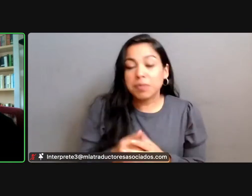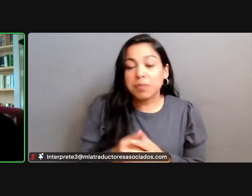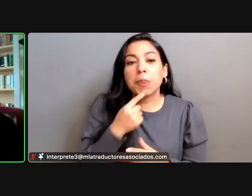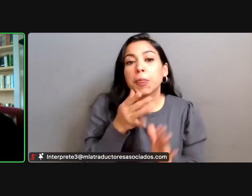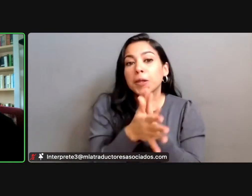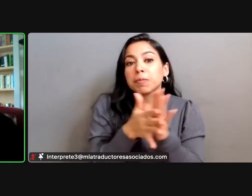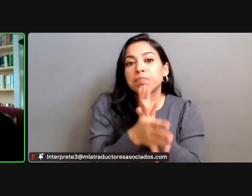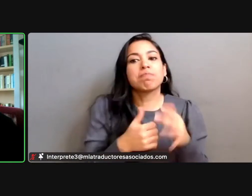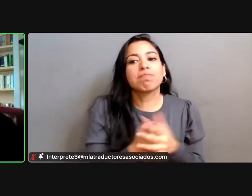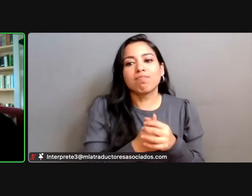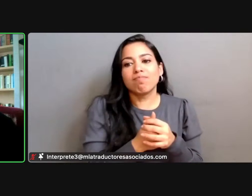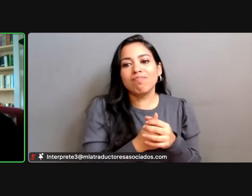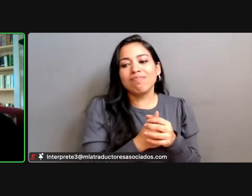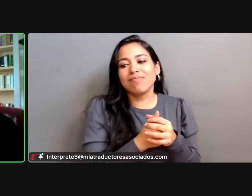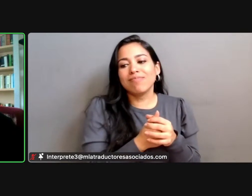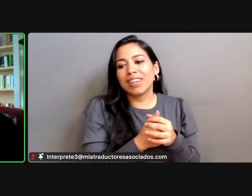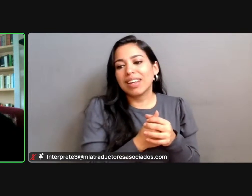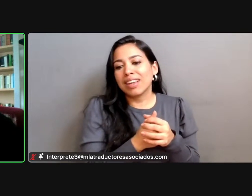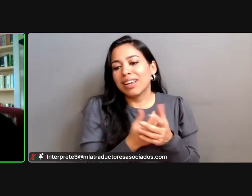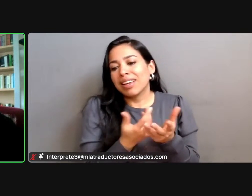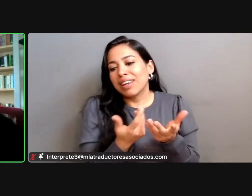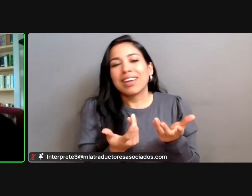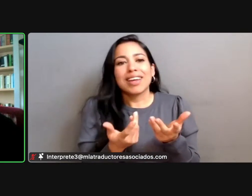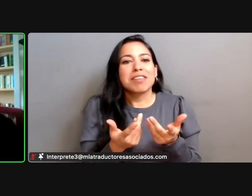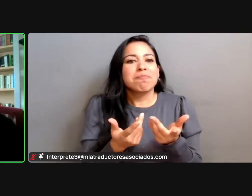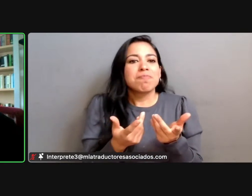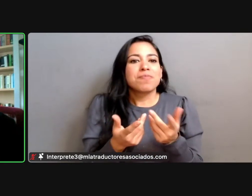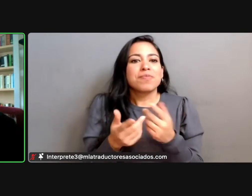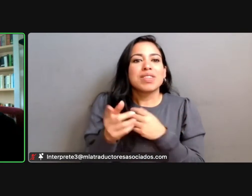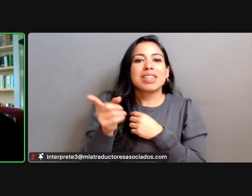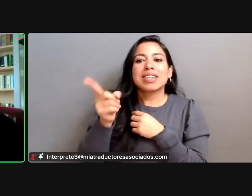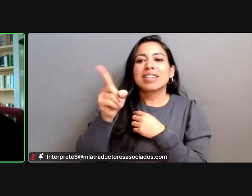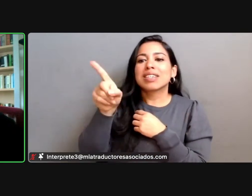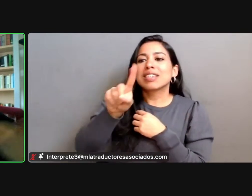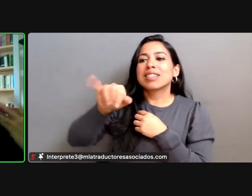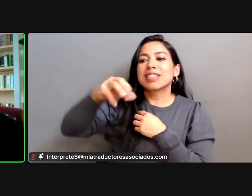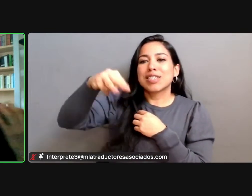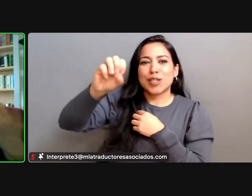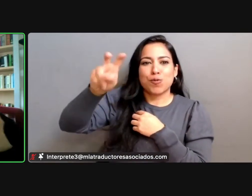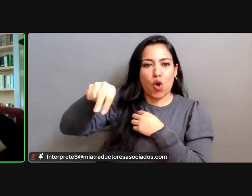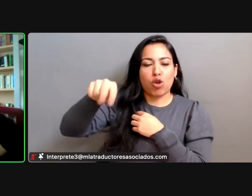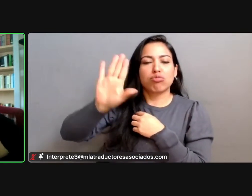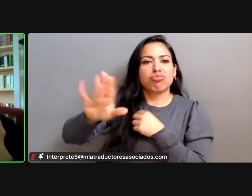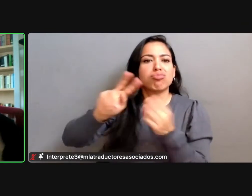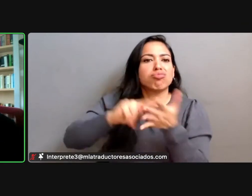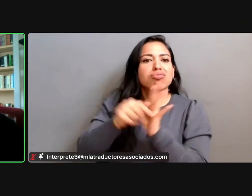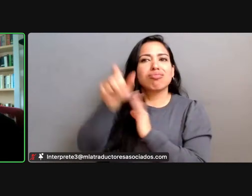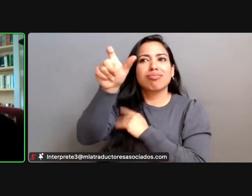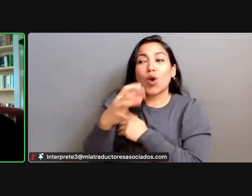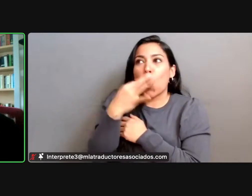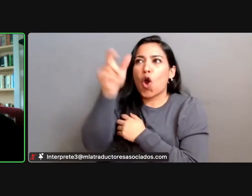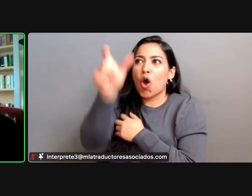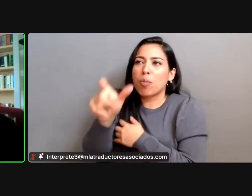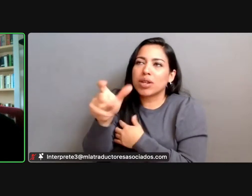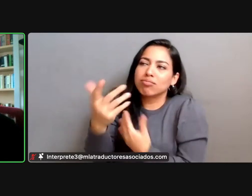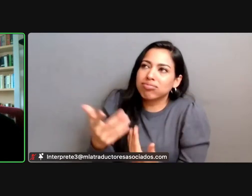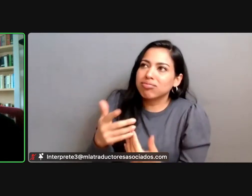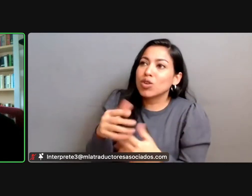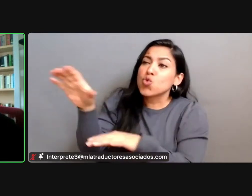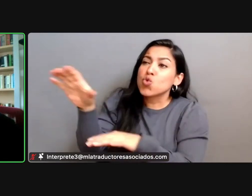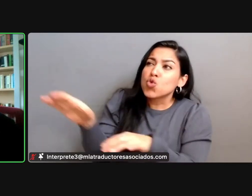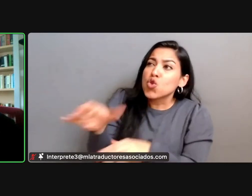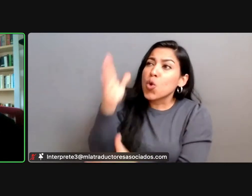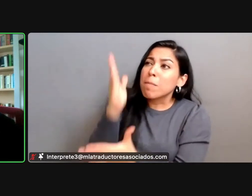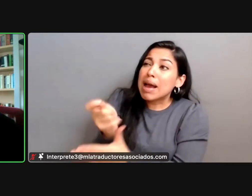Now, in closing, I would like to say, like Sigmund Bauman, it is so inspiring till